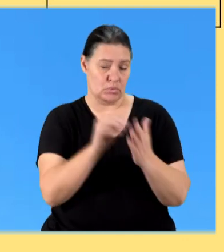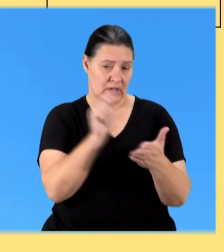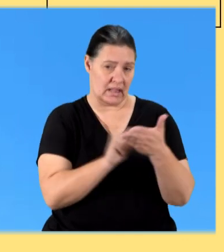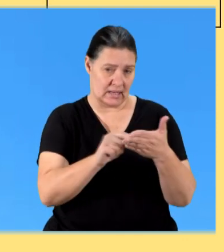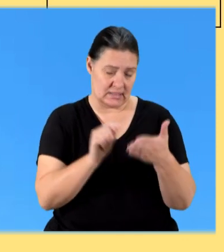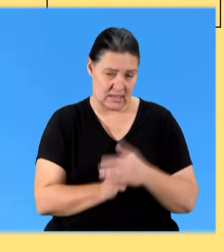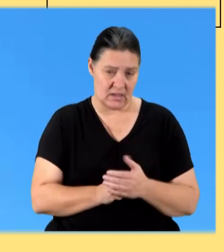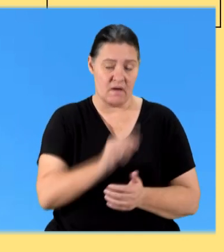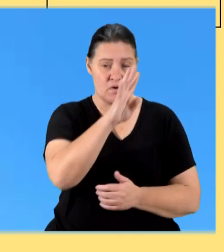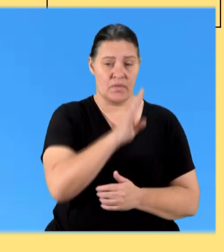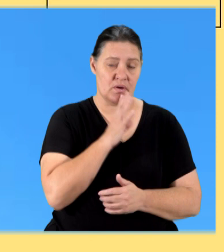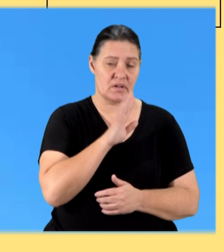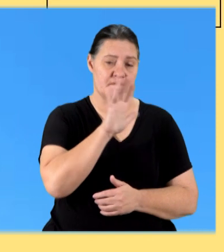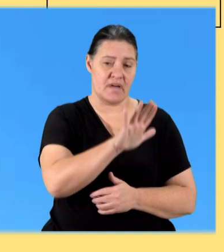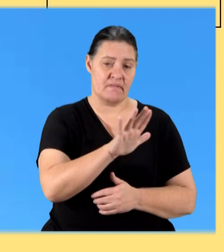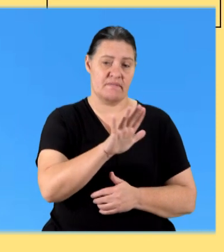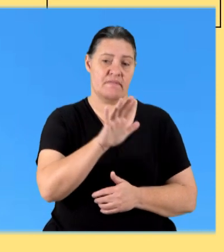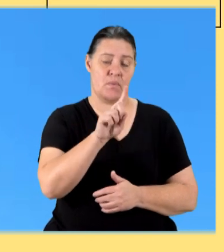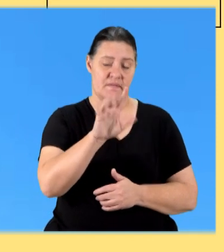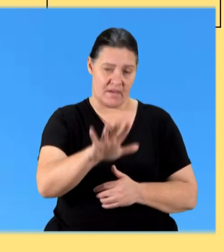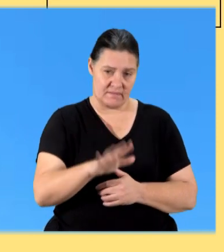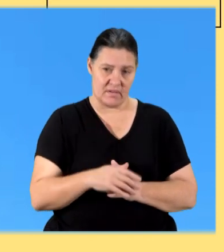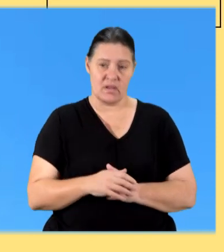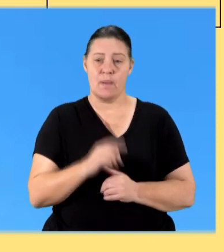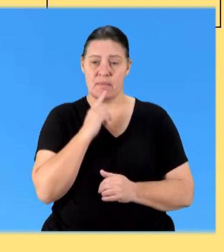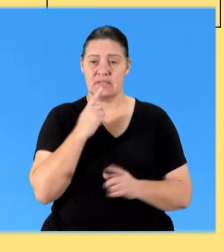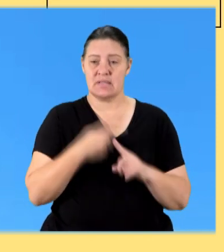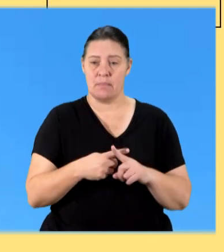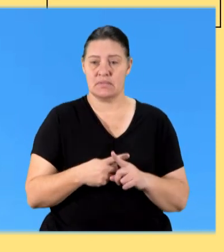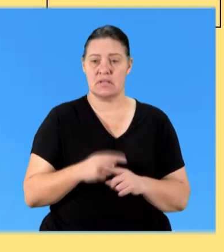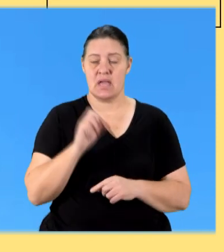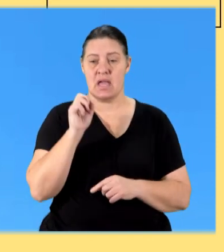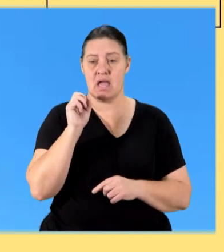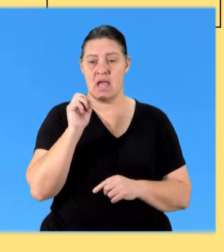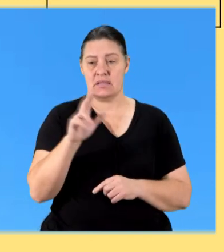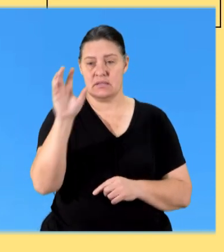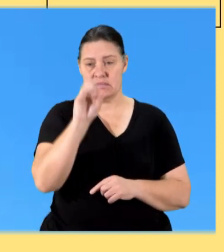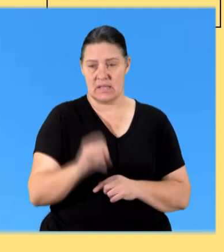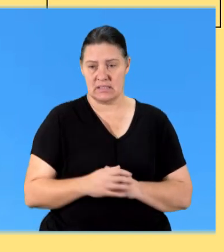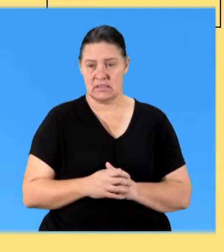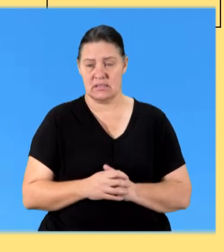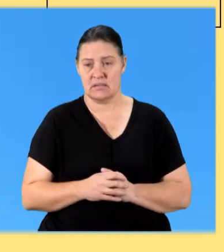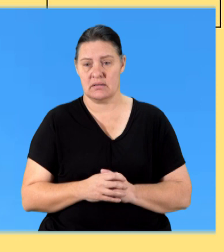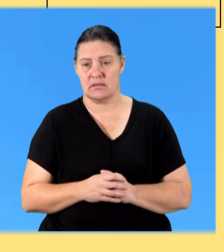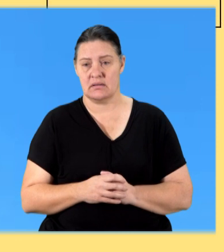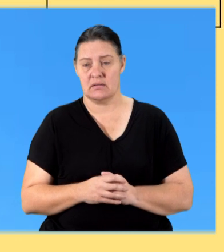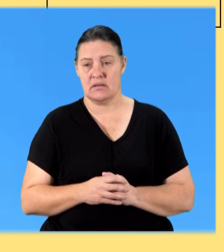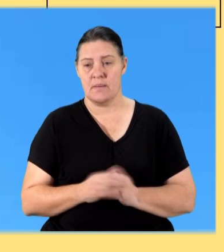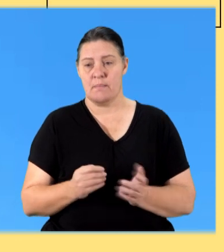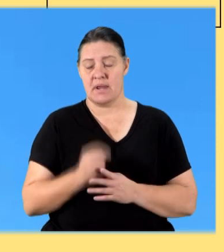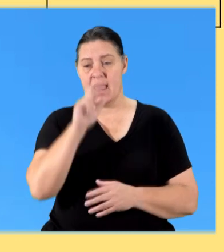calculator. 4,550 multiplied by 18%. That is going to give you